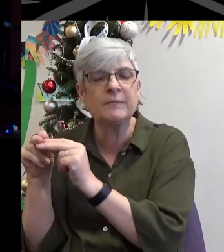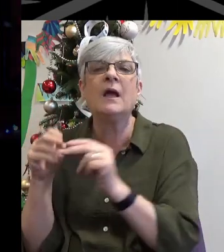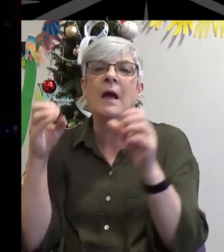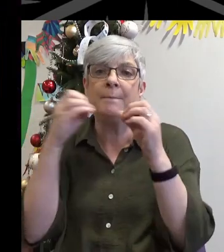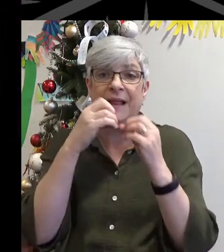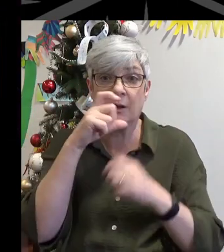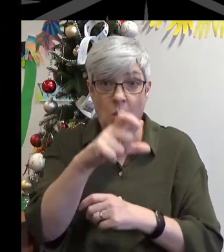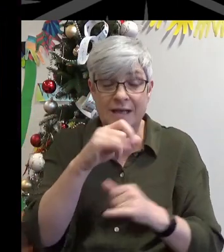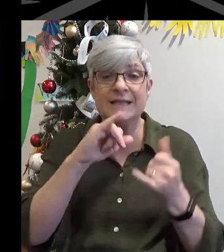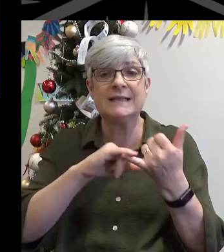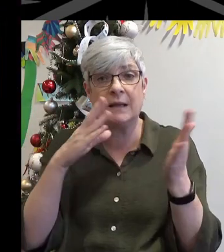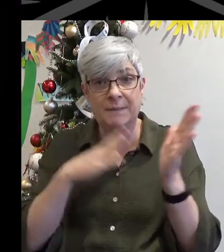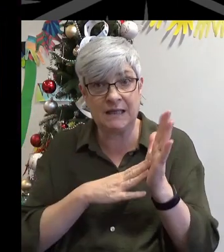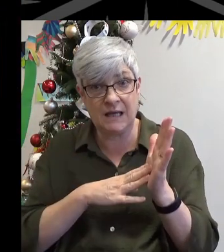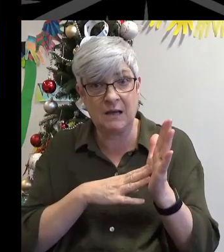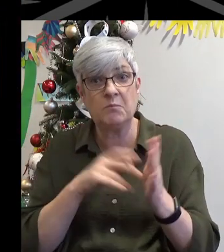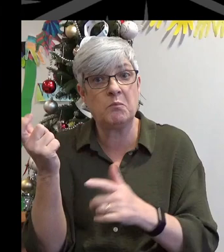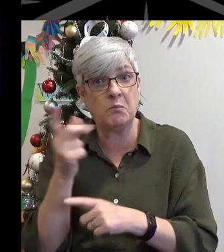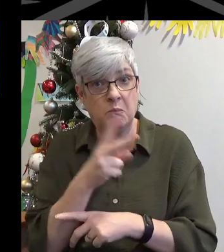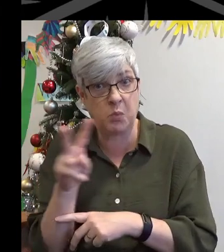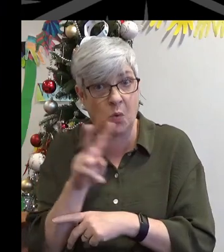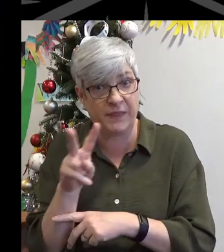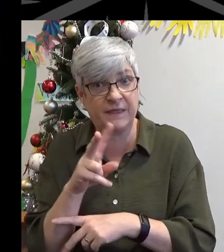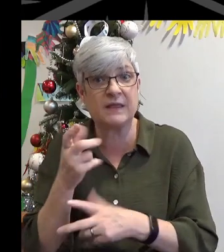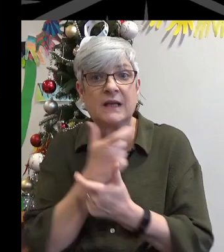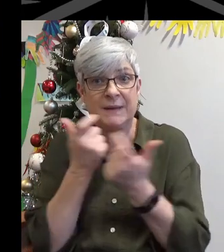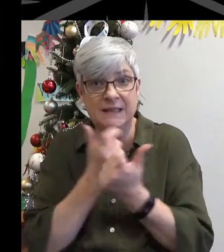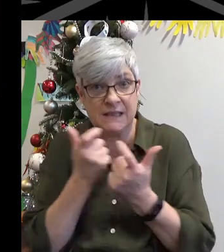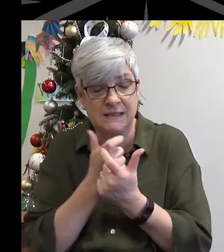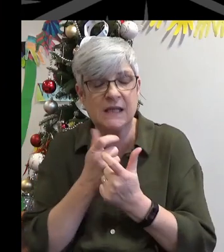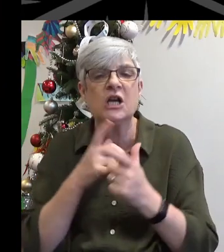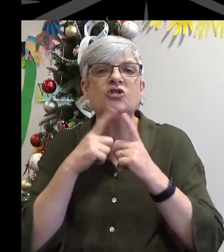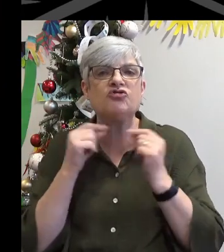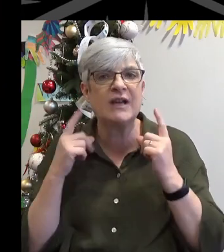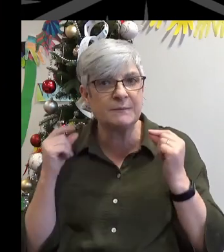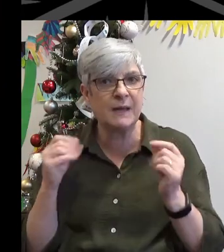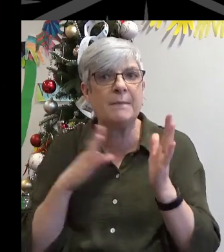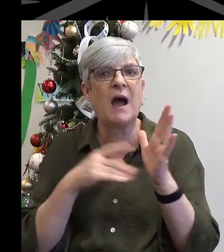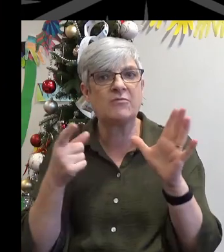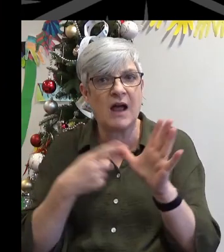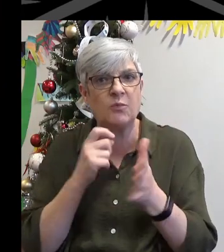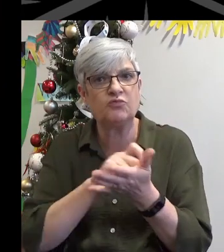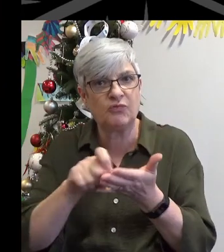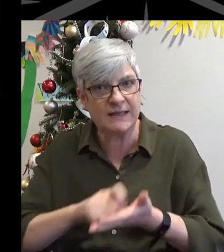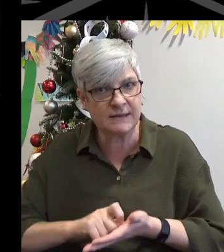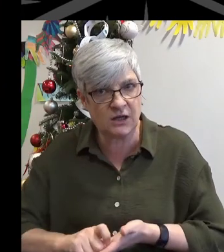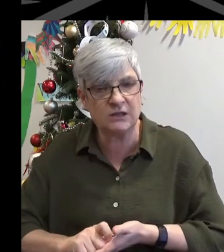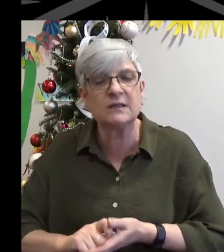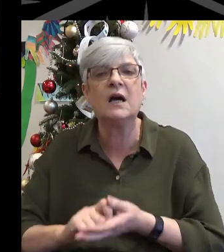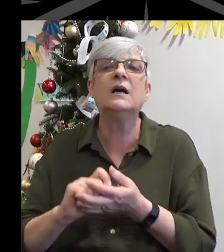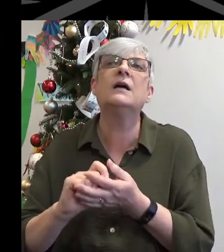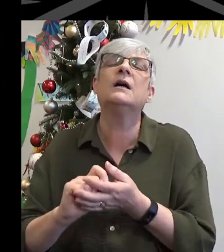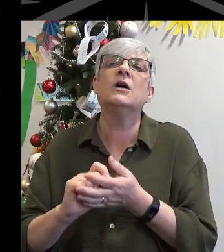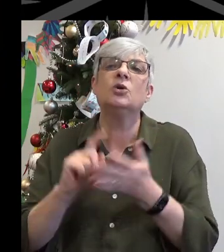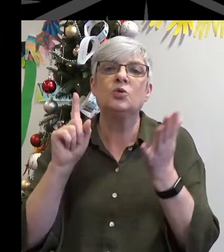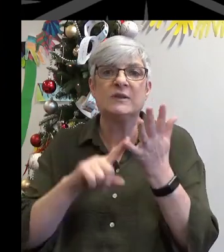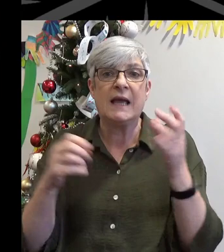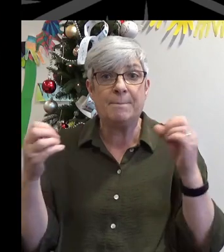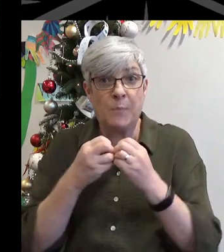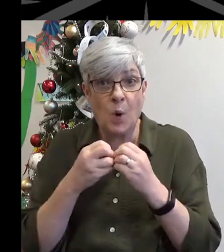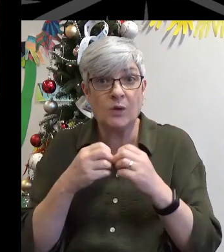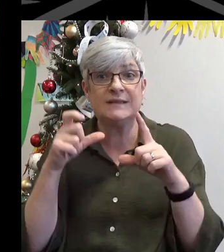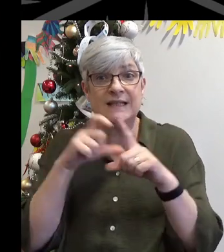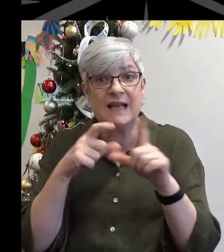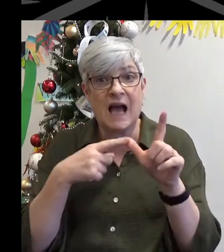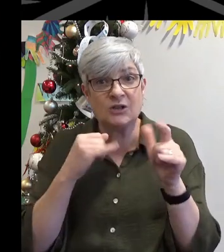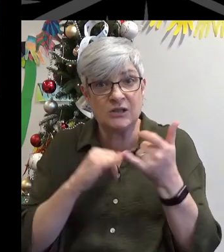Billy Connolly and Sarah Millican are both comedians. Shakespeare and Margaret Atwood, both writers. Usain Bolt and